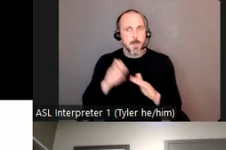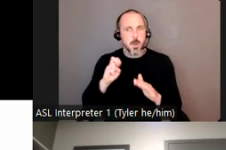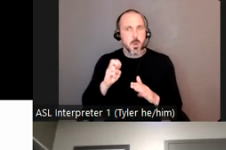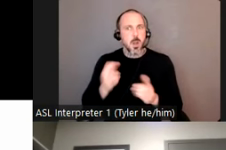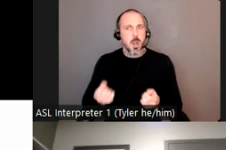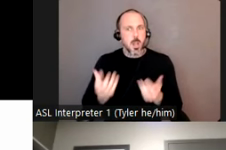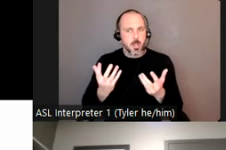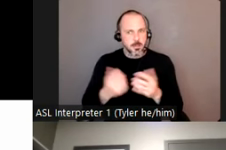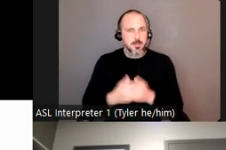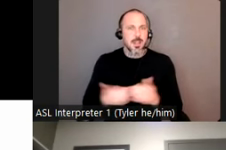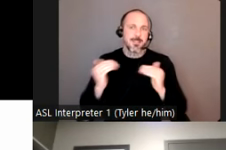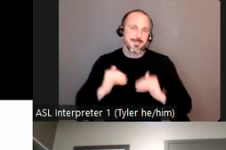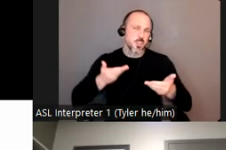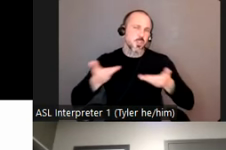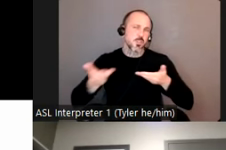Next.